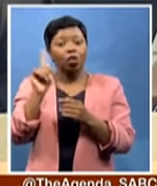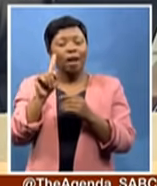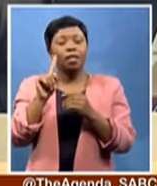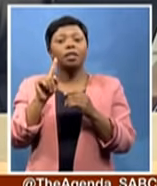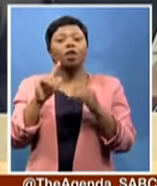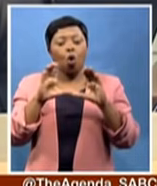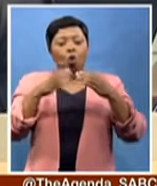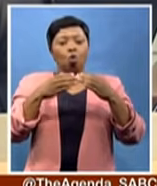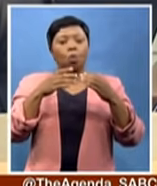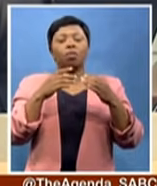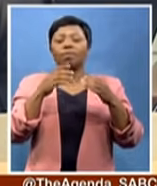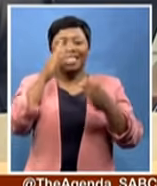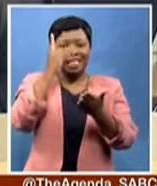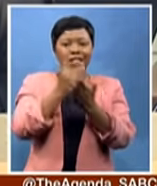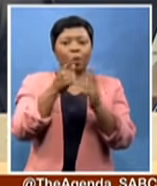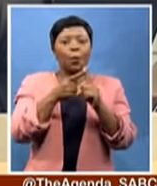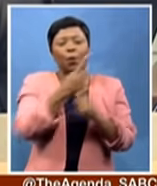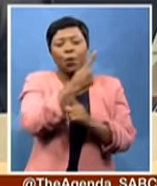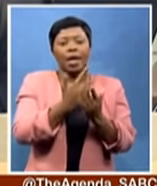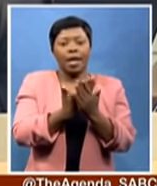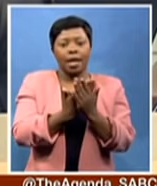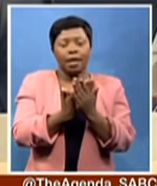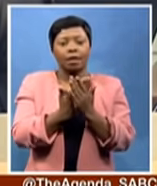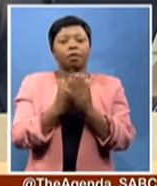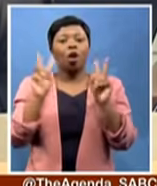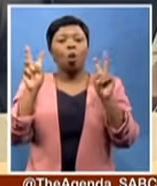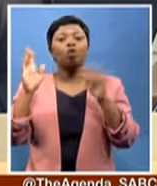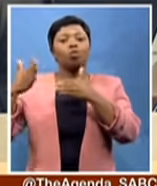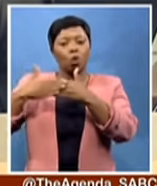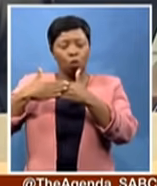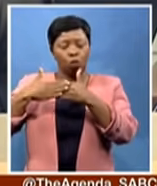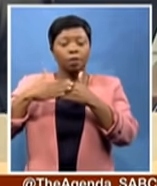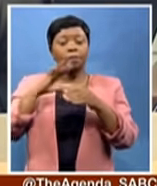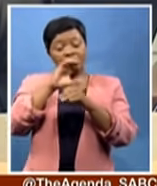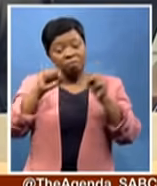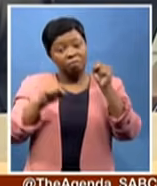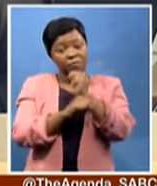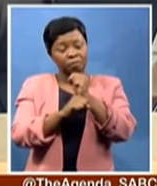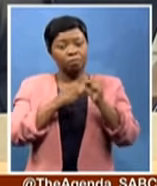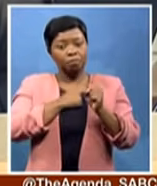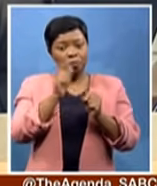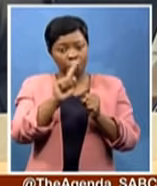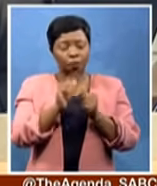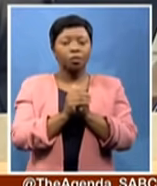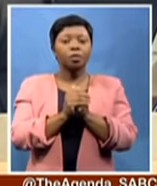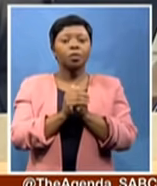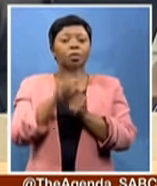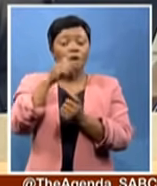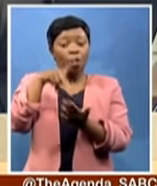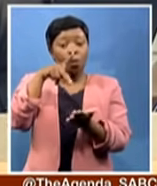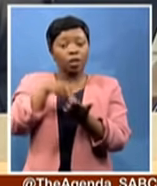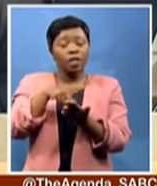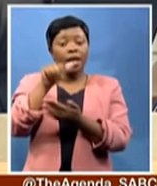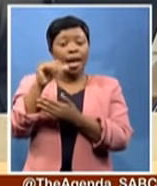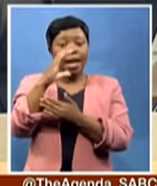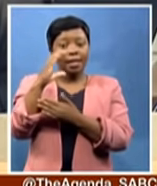In conclusion, the position of the ANC on leaders and members who have been complicit in acts